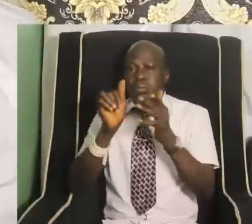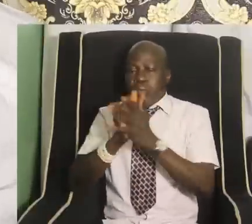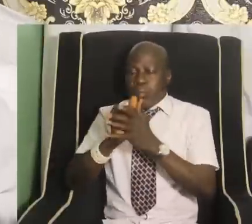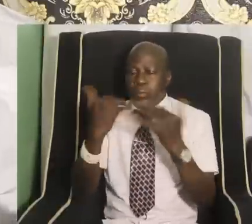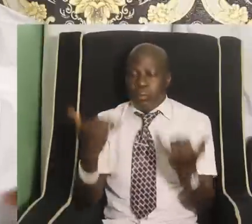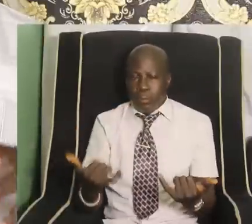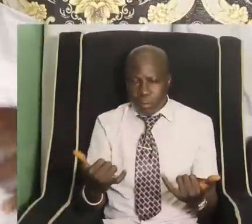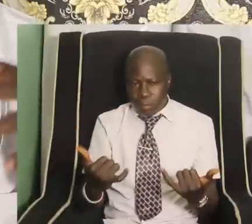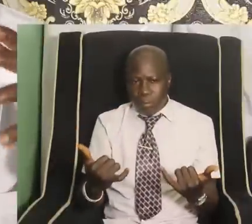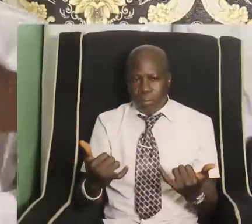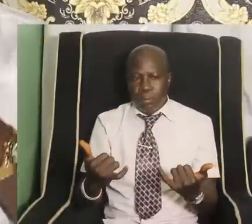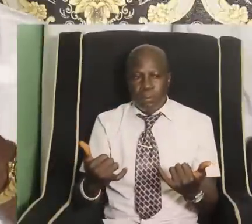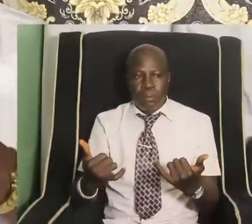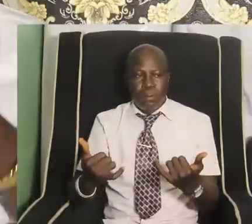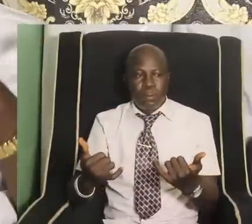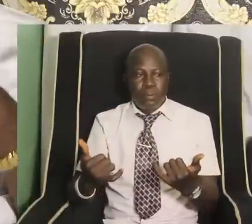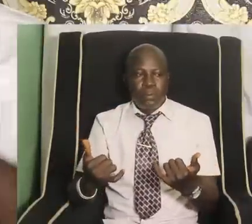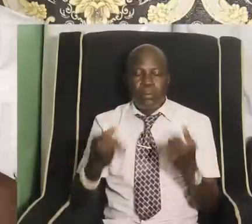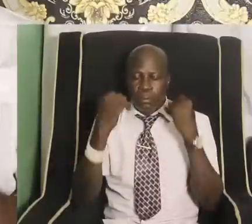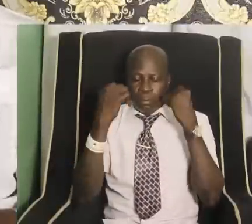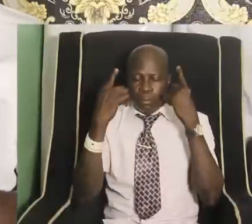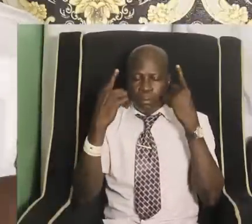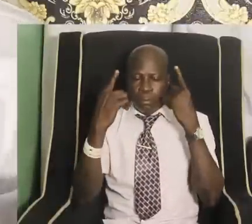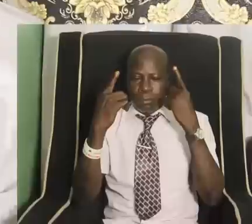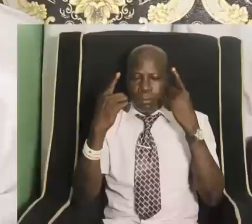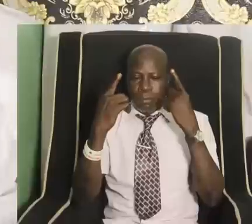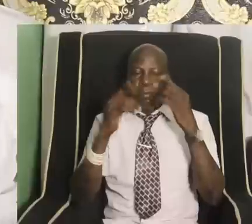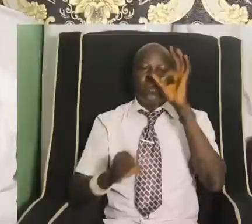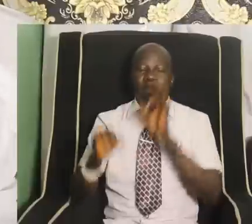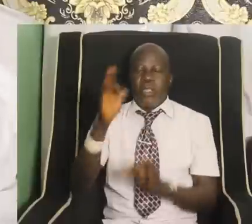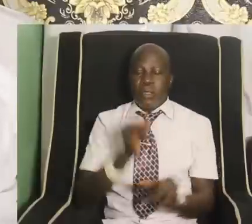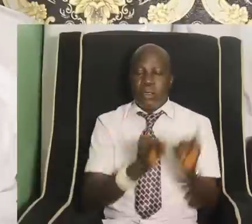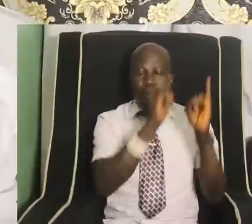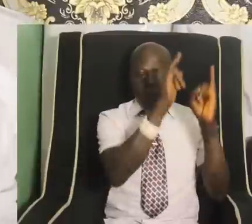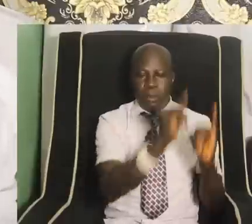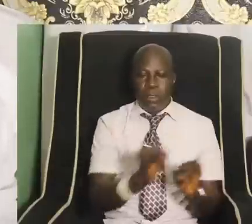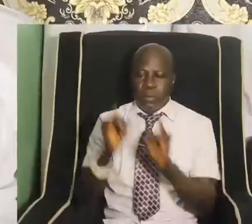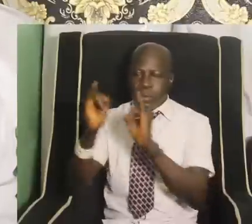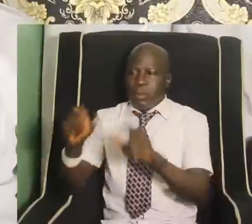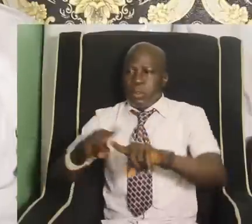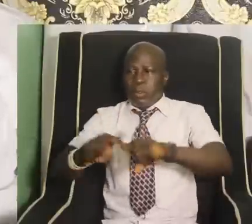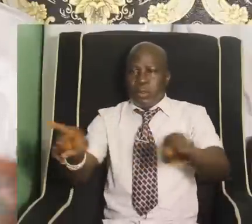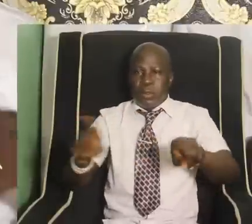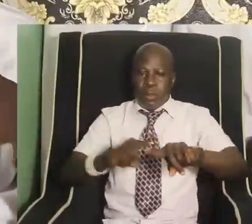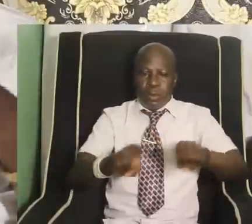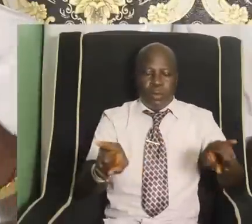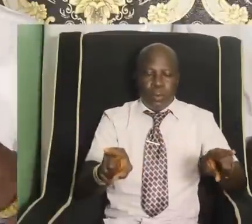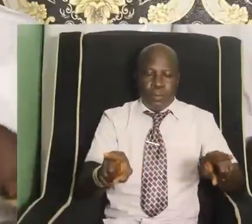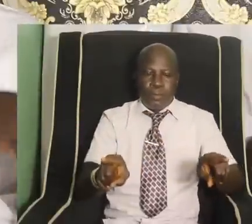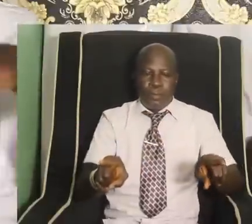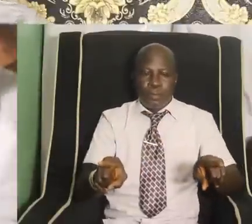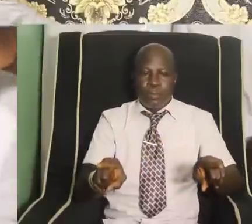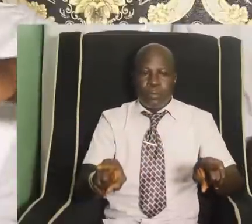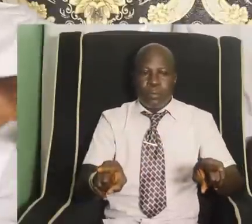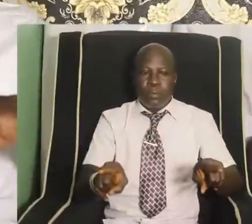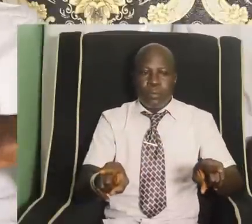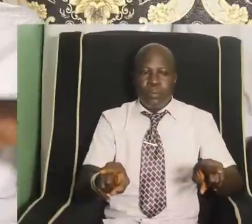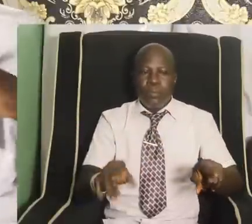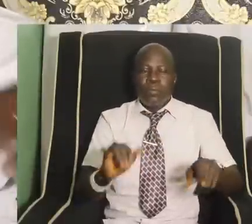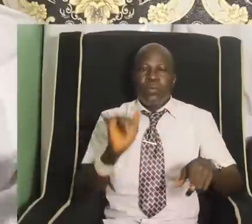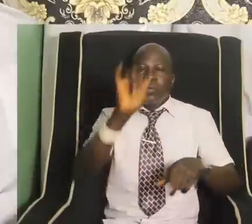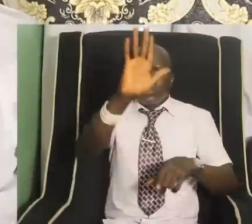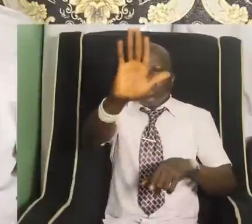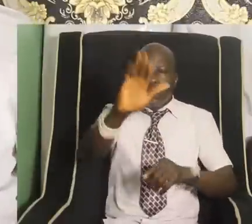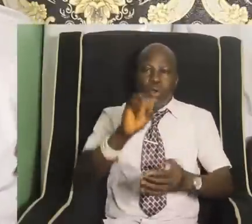Yeah. Oh, a common cell look at Tony. Individual, this is different. A common cell is said to